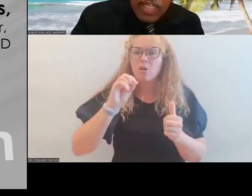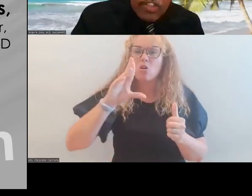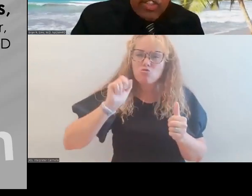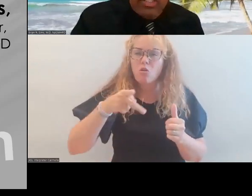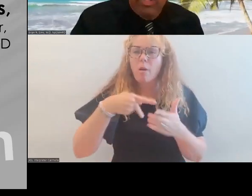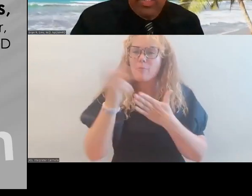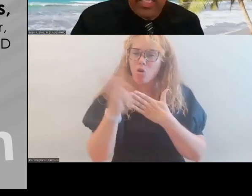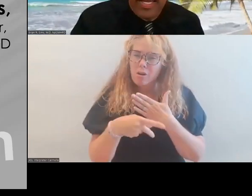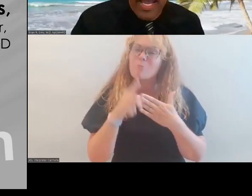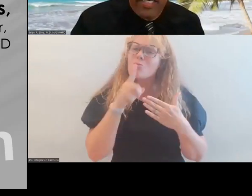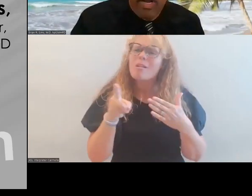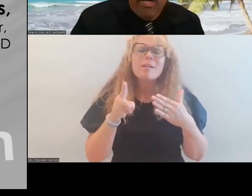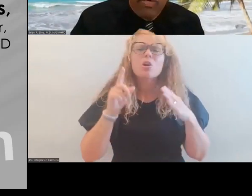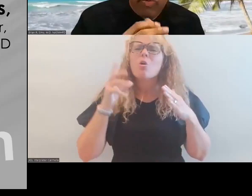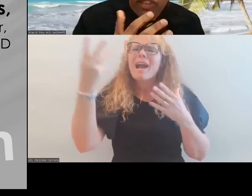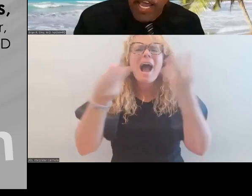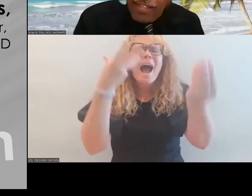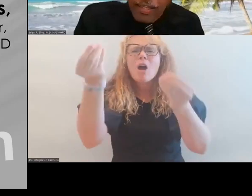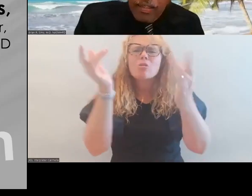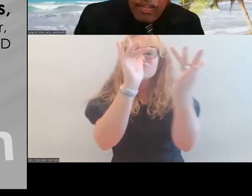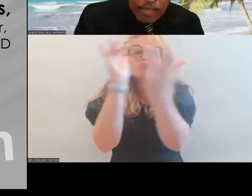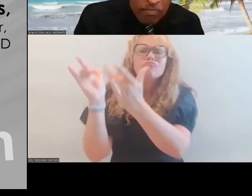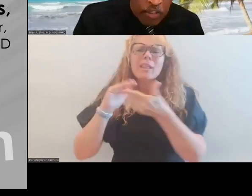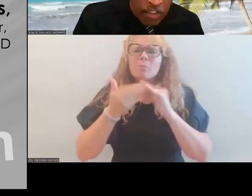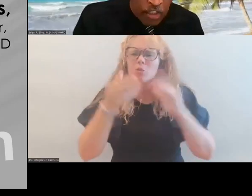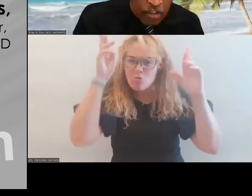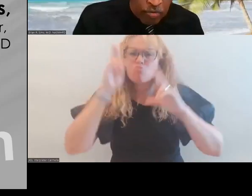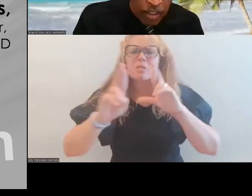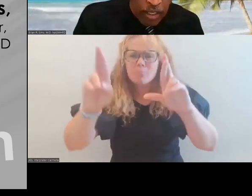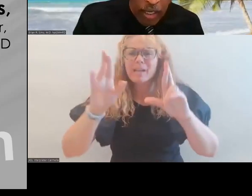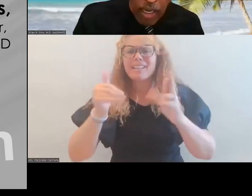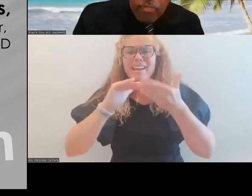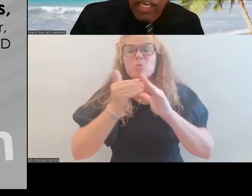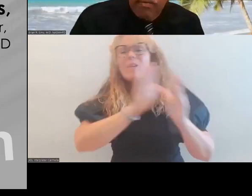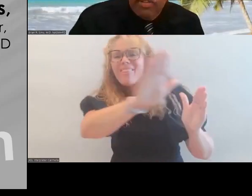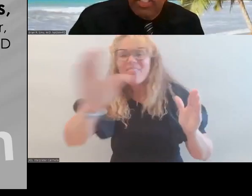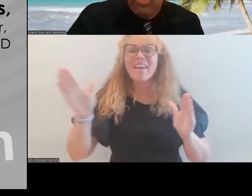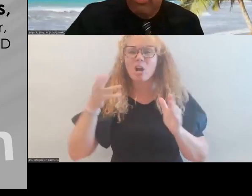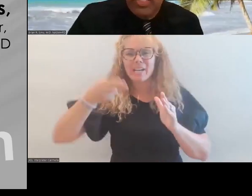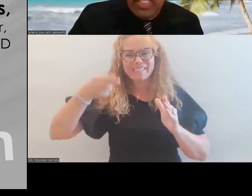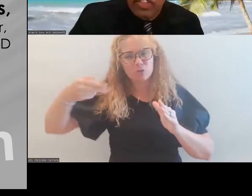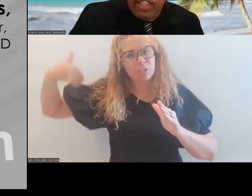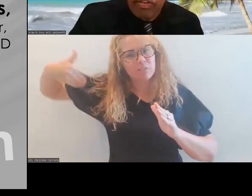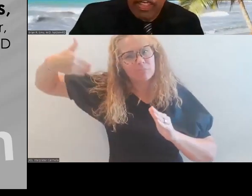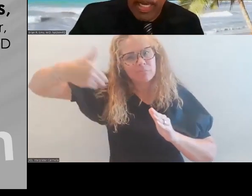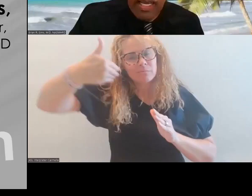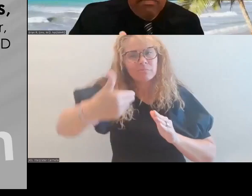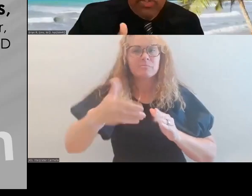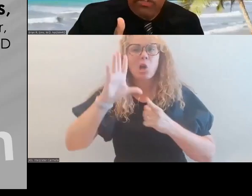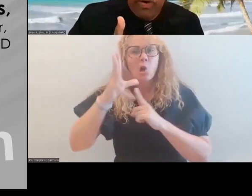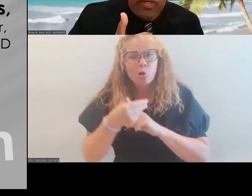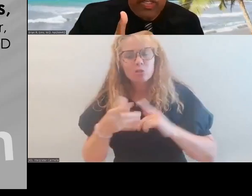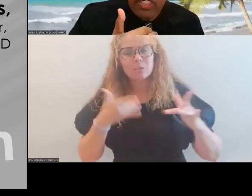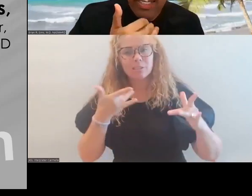really going into the community and respecting that community's history and being able to be culturally sensitive.